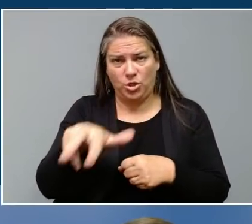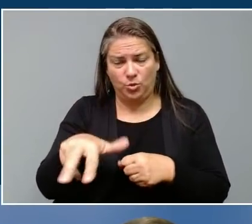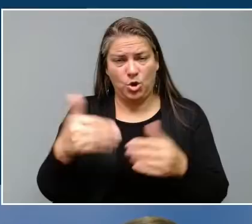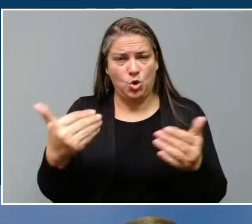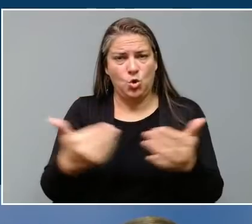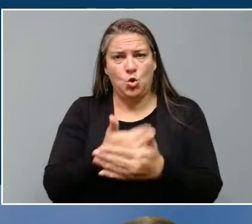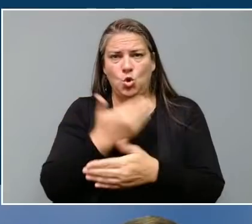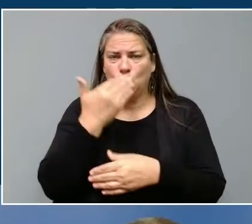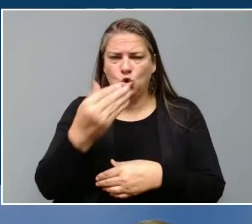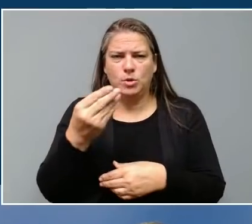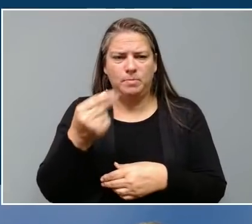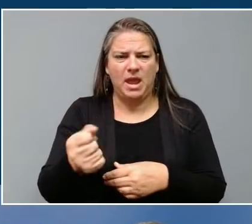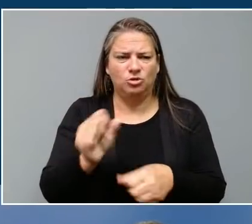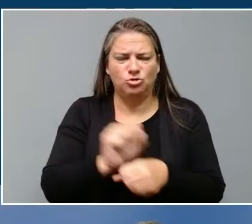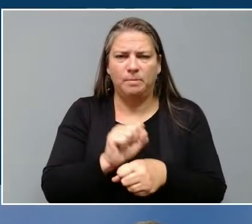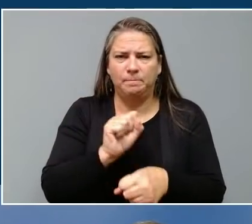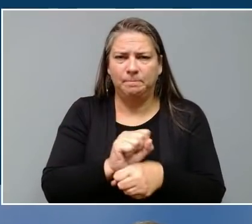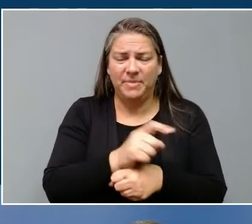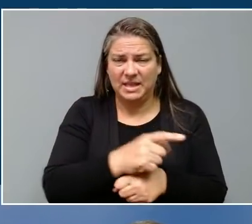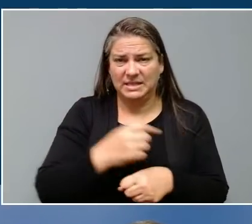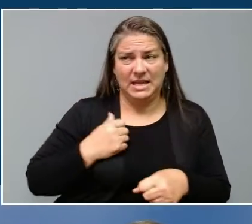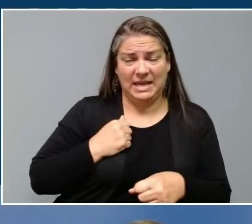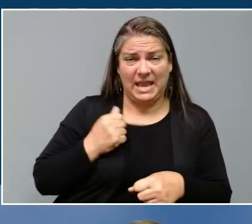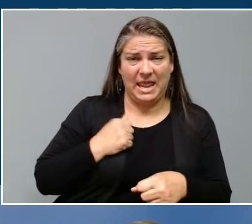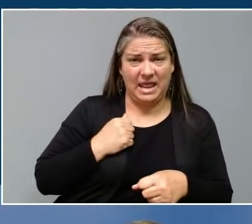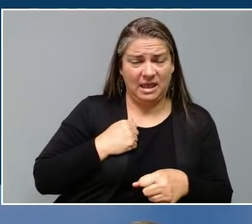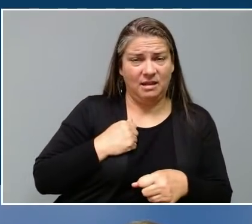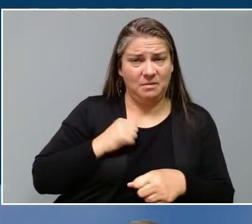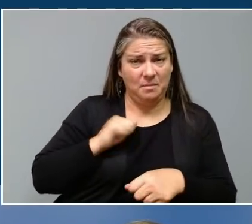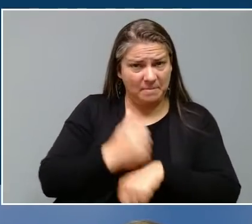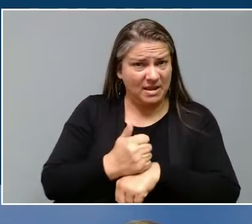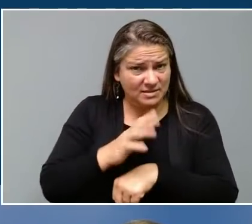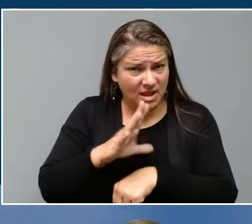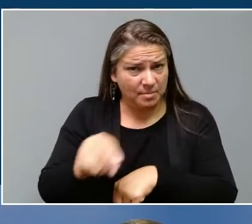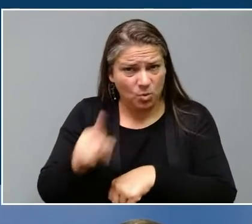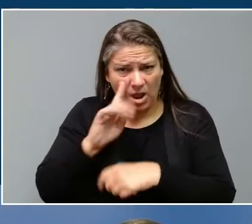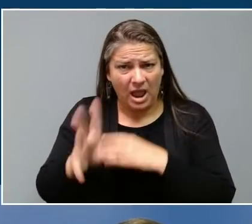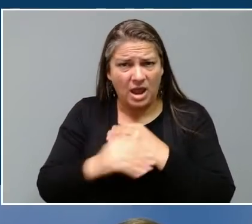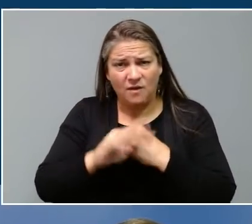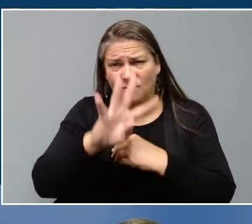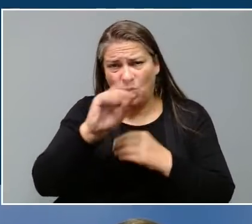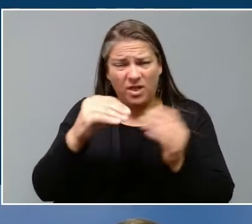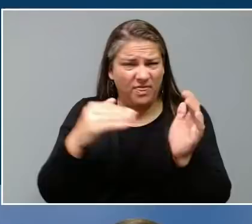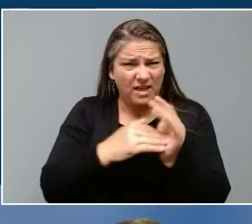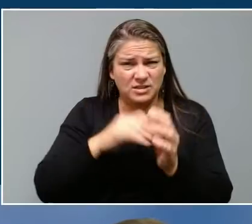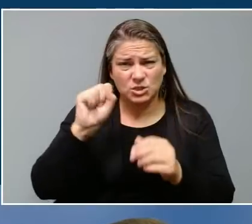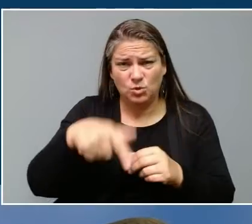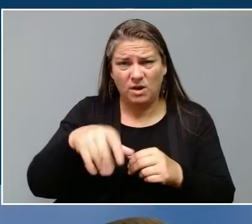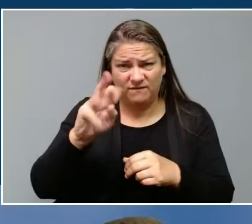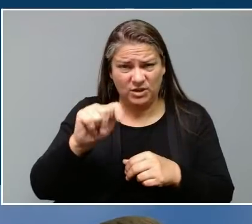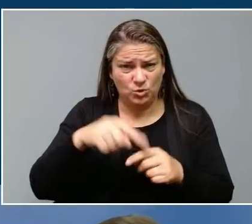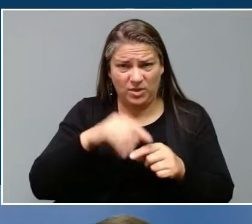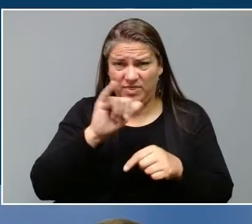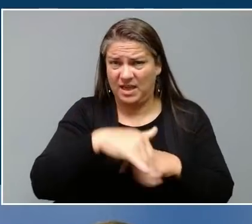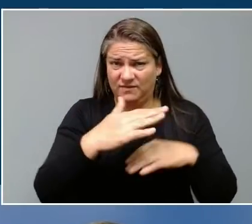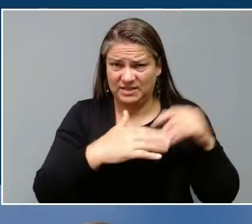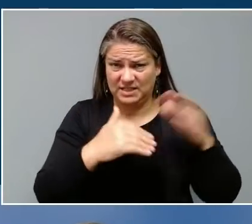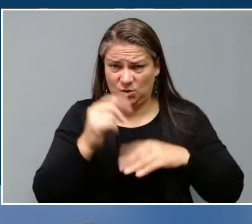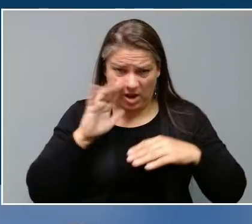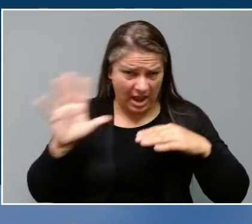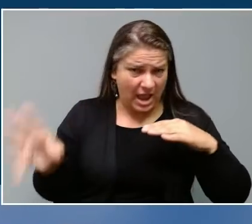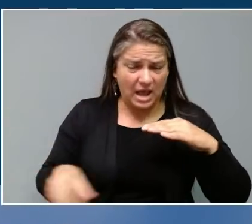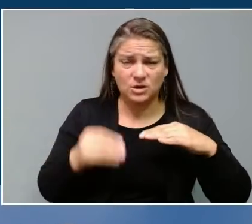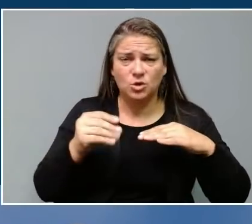Kentuckians. This is a Canadian-based company. It's going to add nearly 40,000 square feet to its Christian County facility in support of